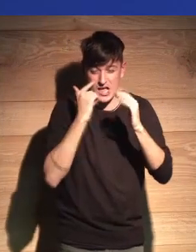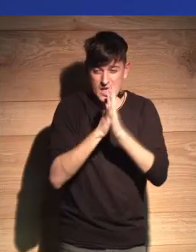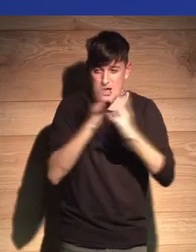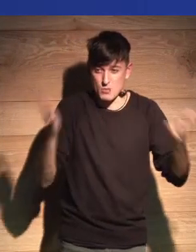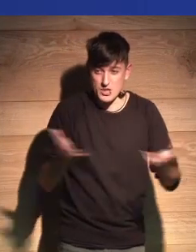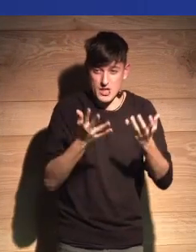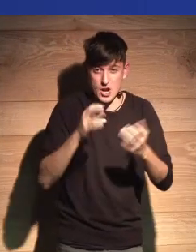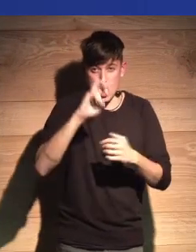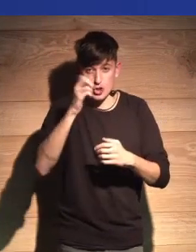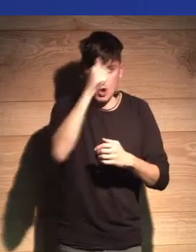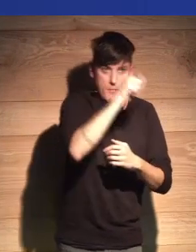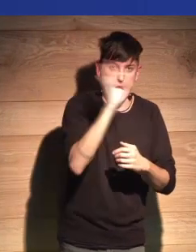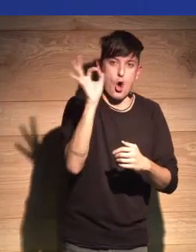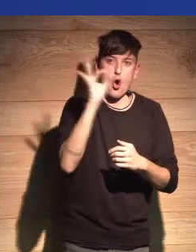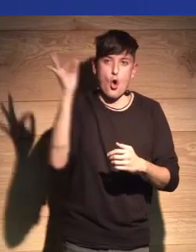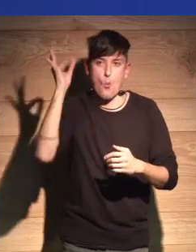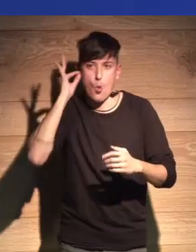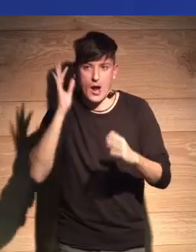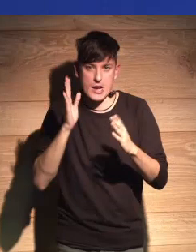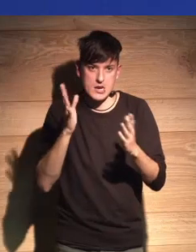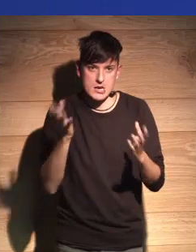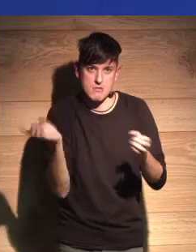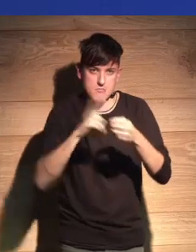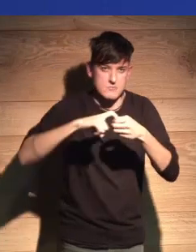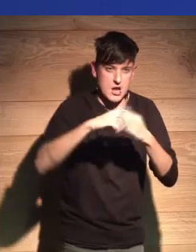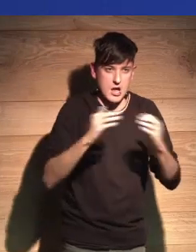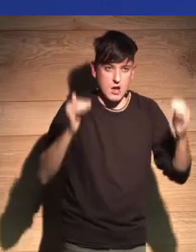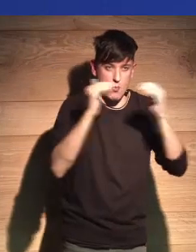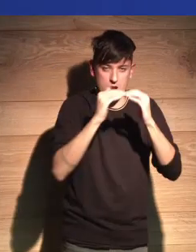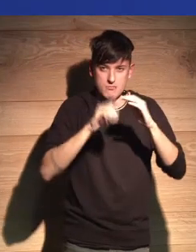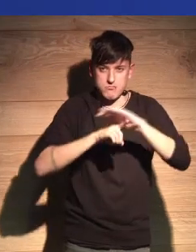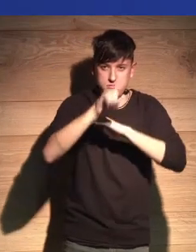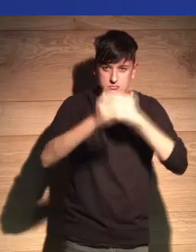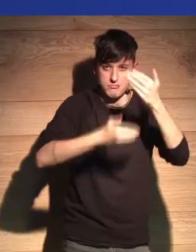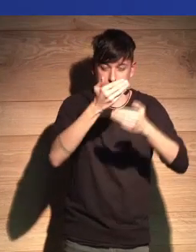advantage of the ideas and potential of the other gender.